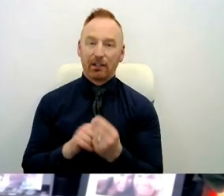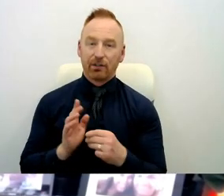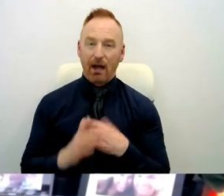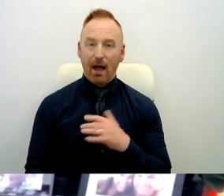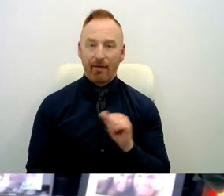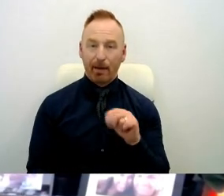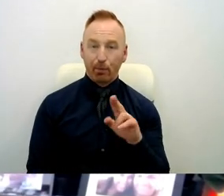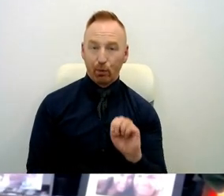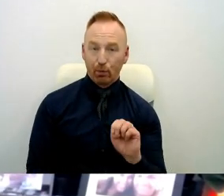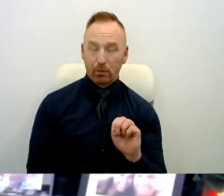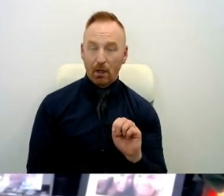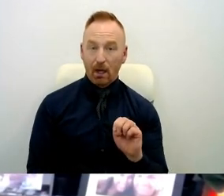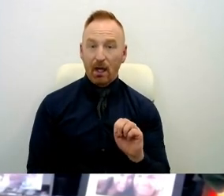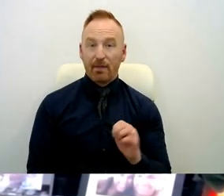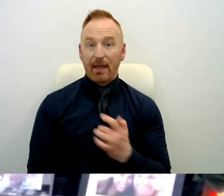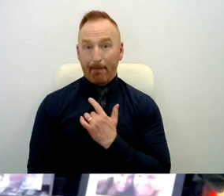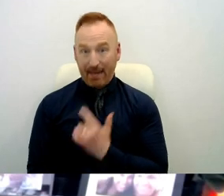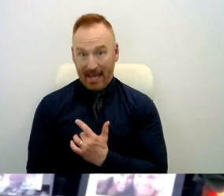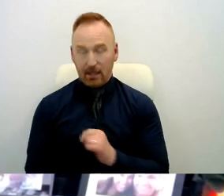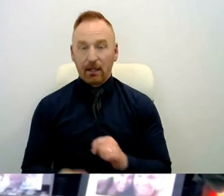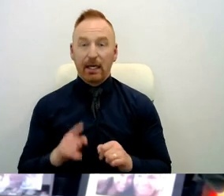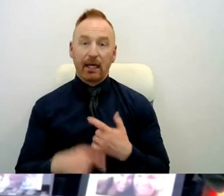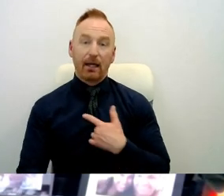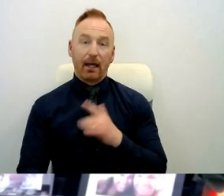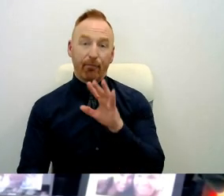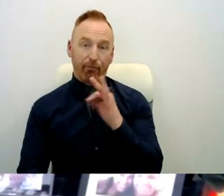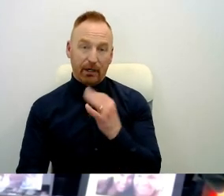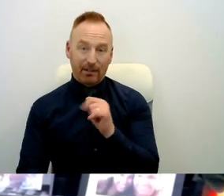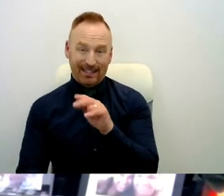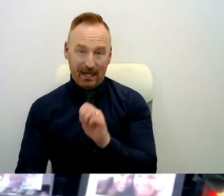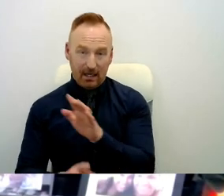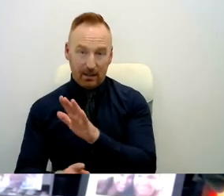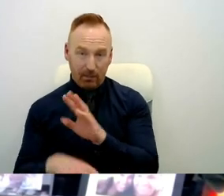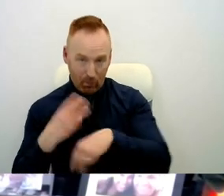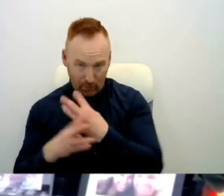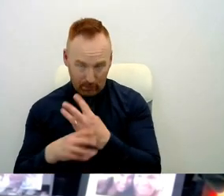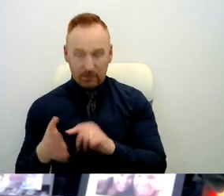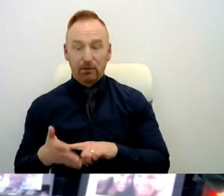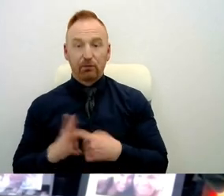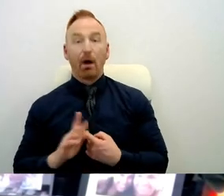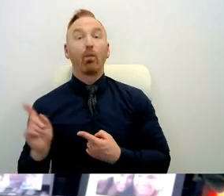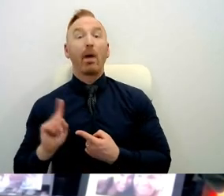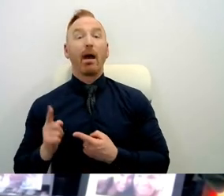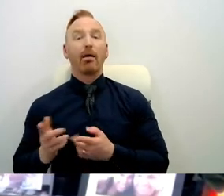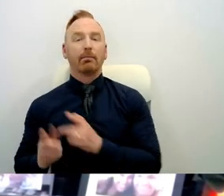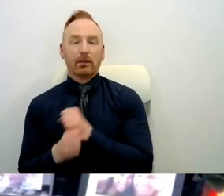that was shared throughout the French Atlantic world and originated, as I said, on slave ships.